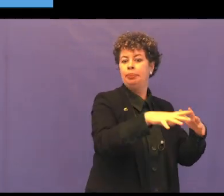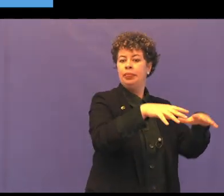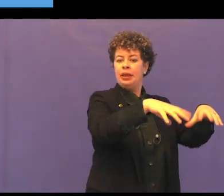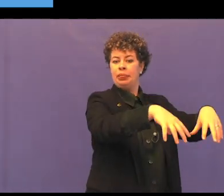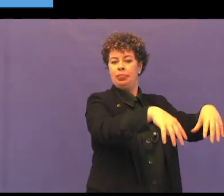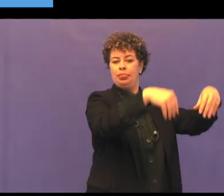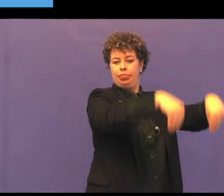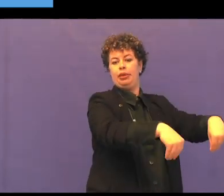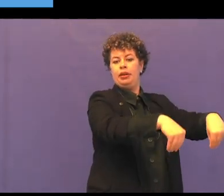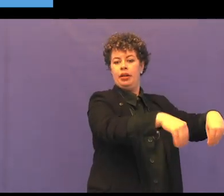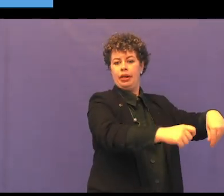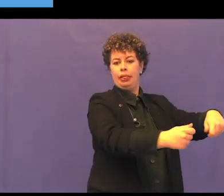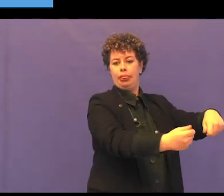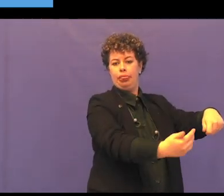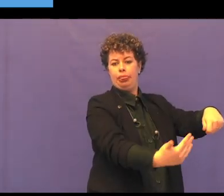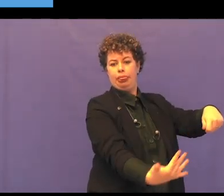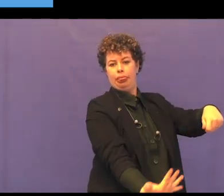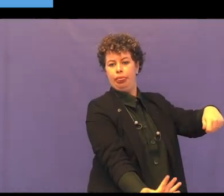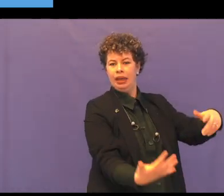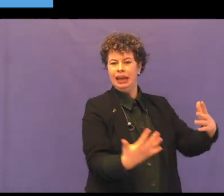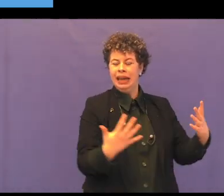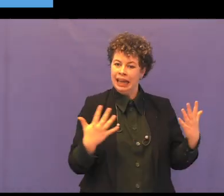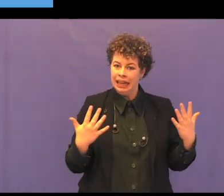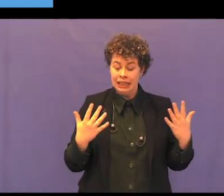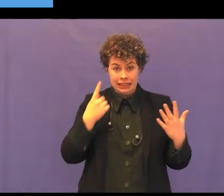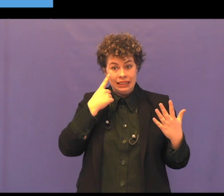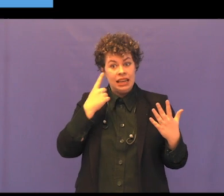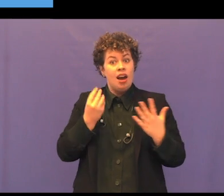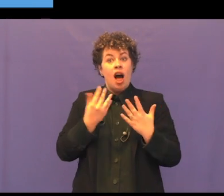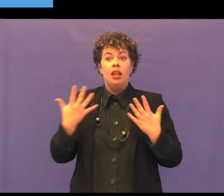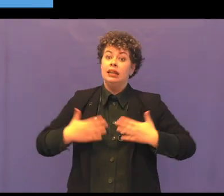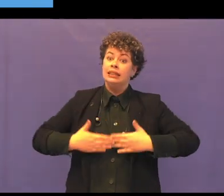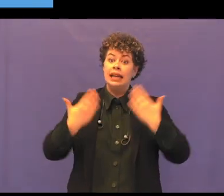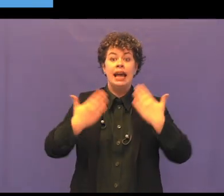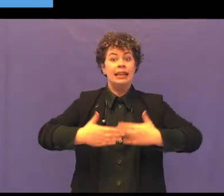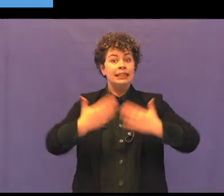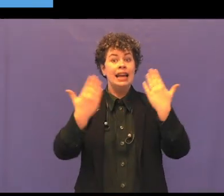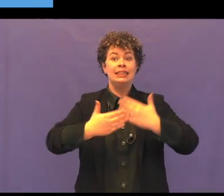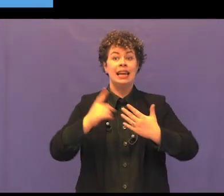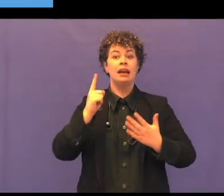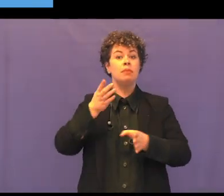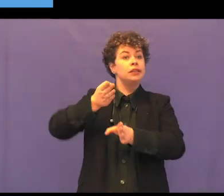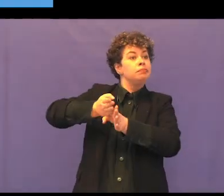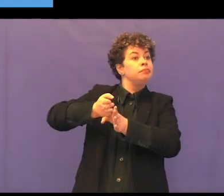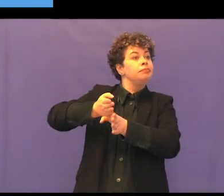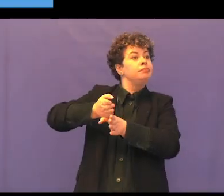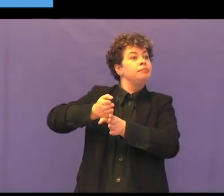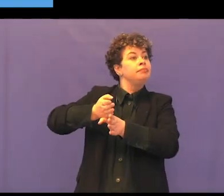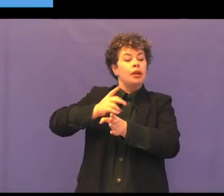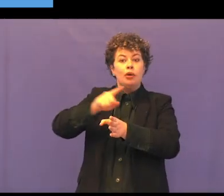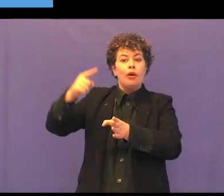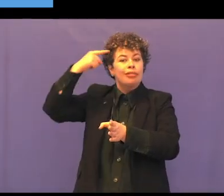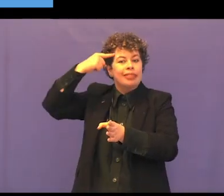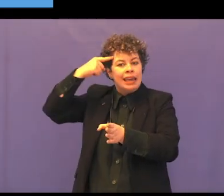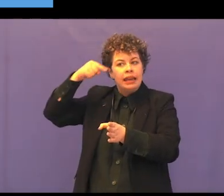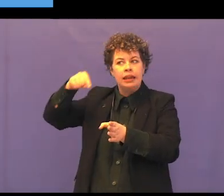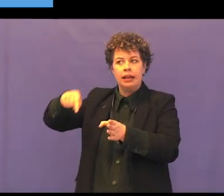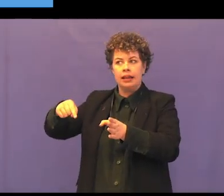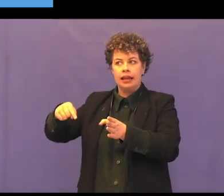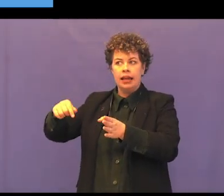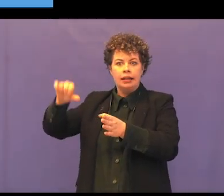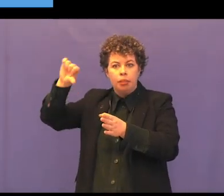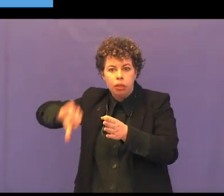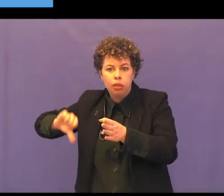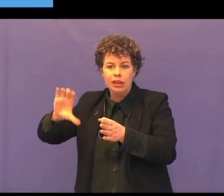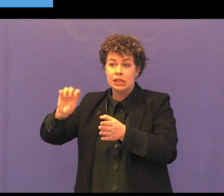are in the black box that we tend not to think or talk too much about in the translation